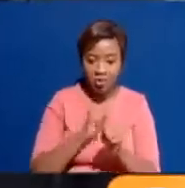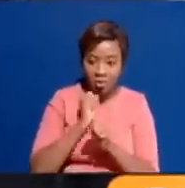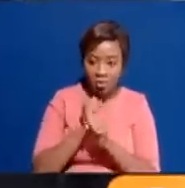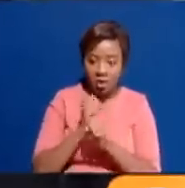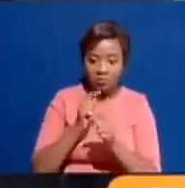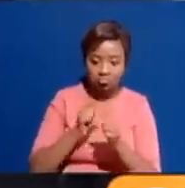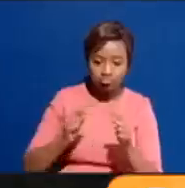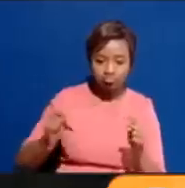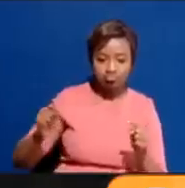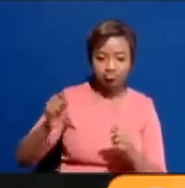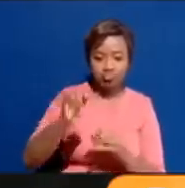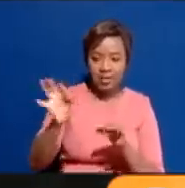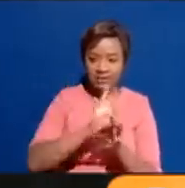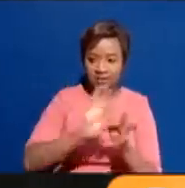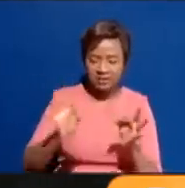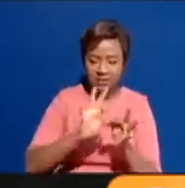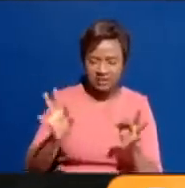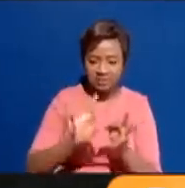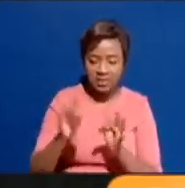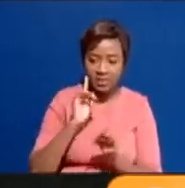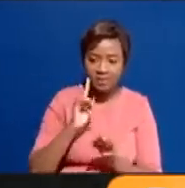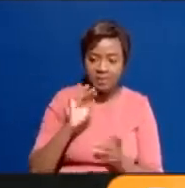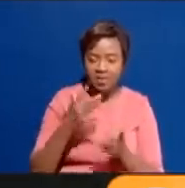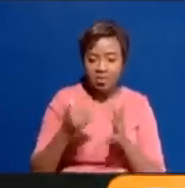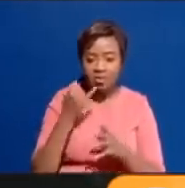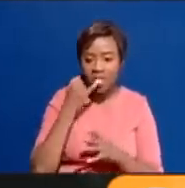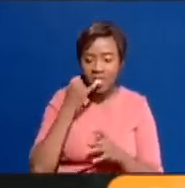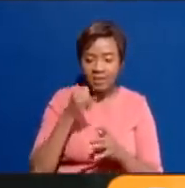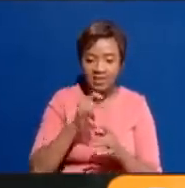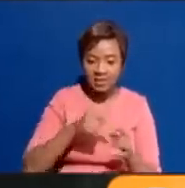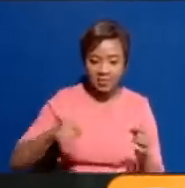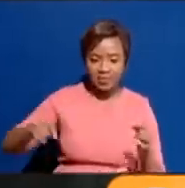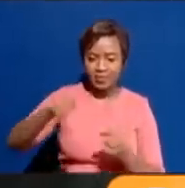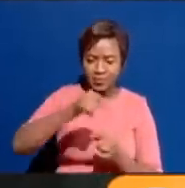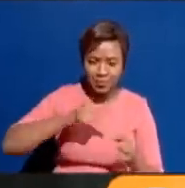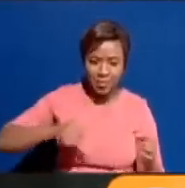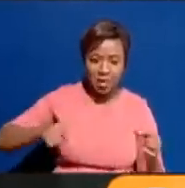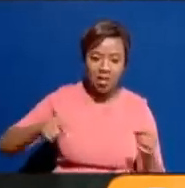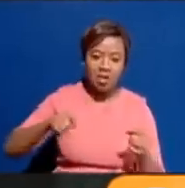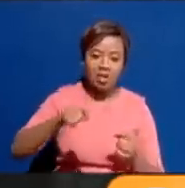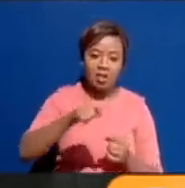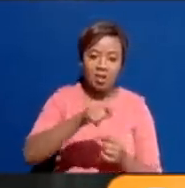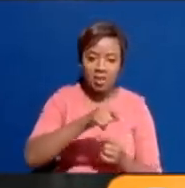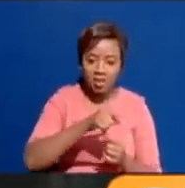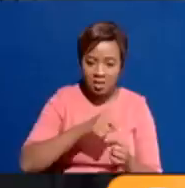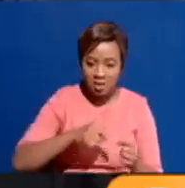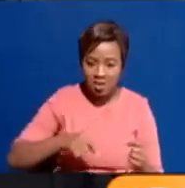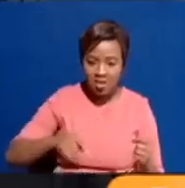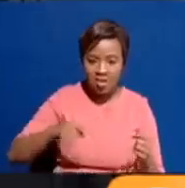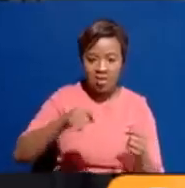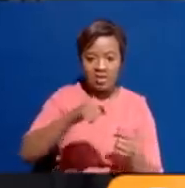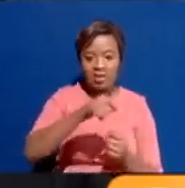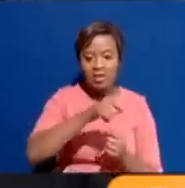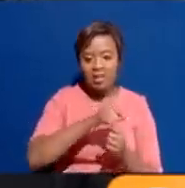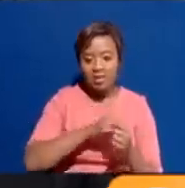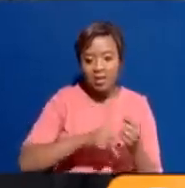to go at a certain speed. Over time, the batteries are not as powerful because of use and reuse. And so over time,